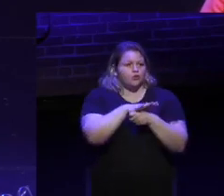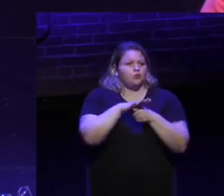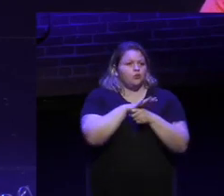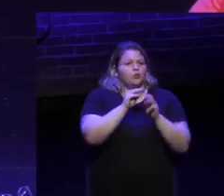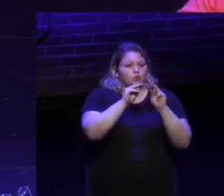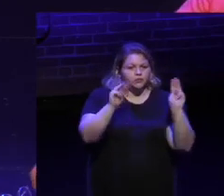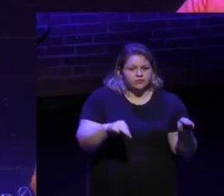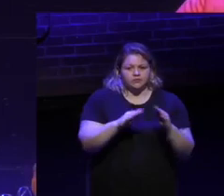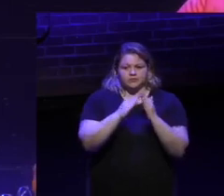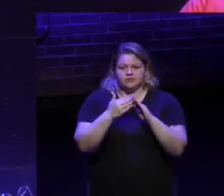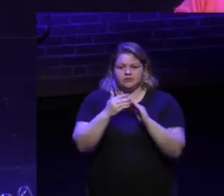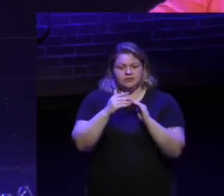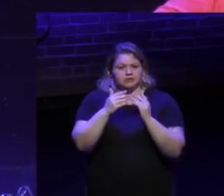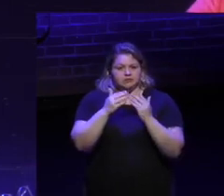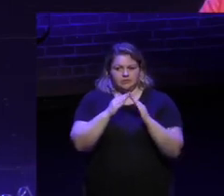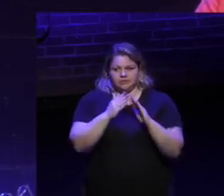towns. So thanks for having me.